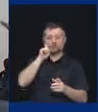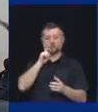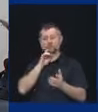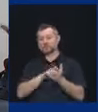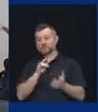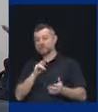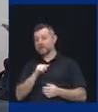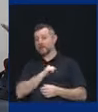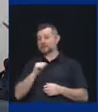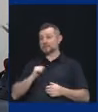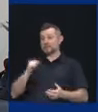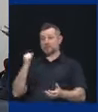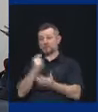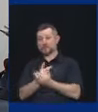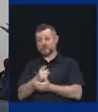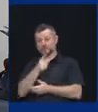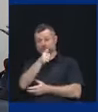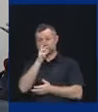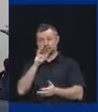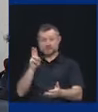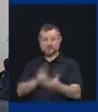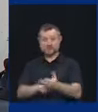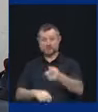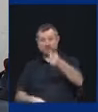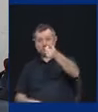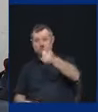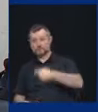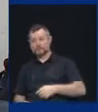passes it, and how might that affect someone like you who's facing these